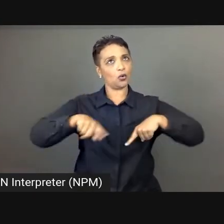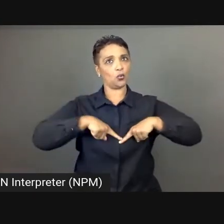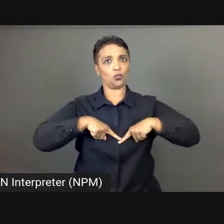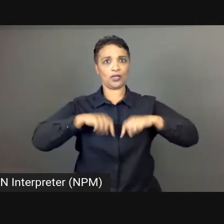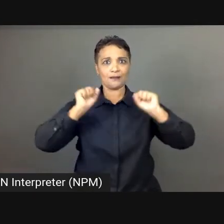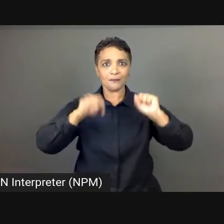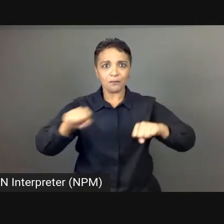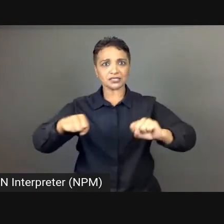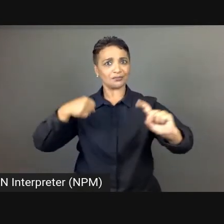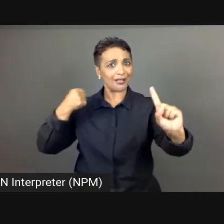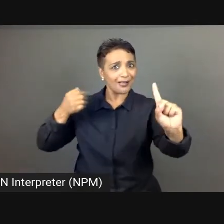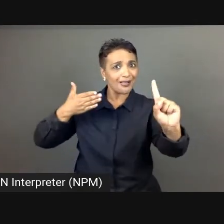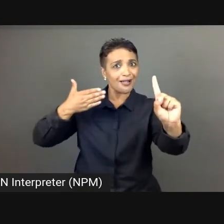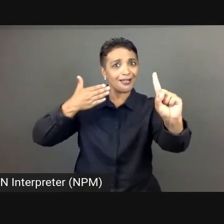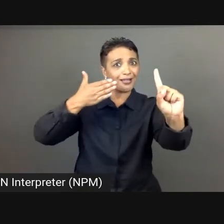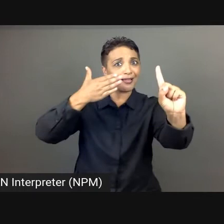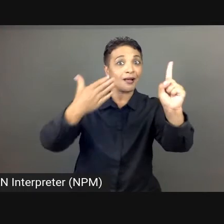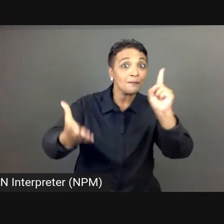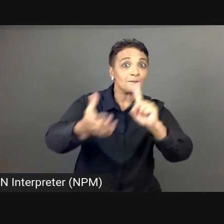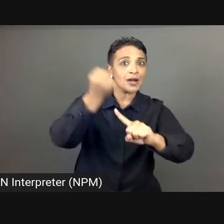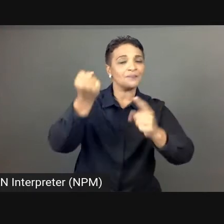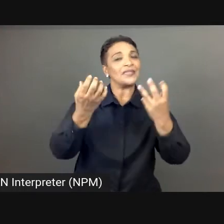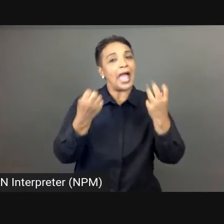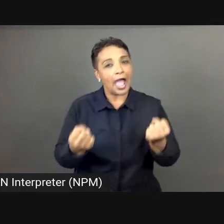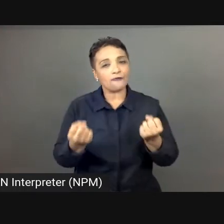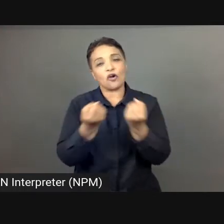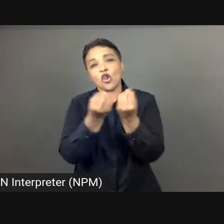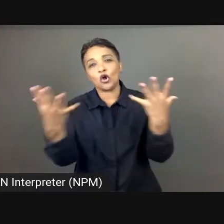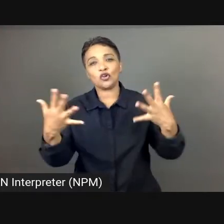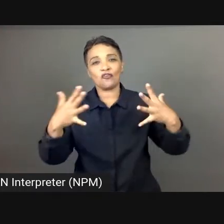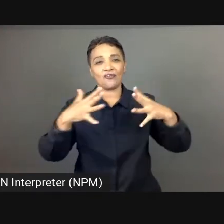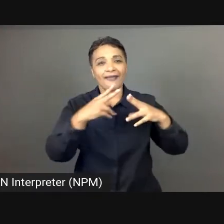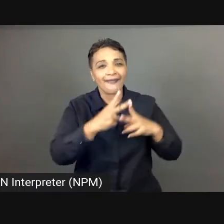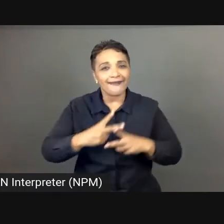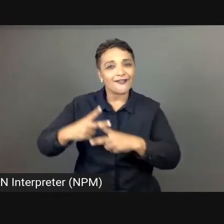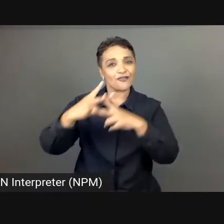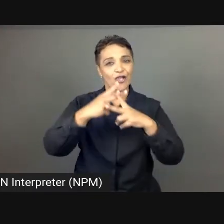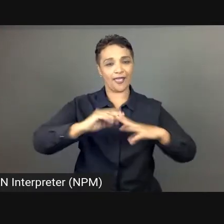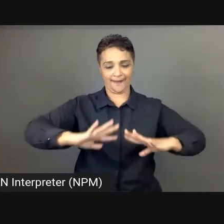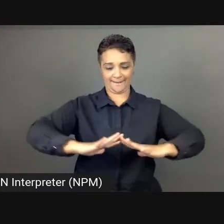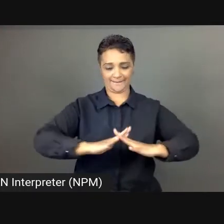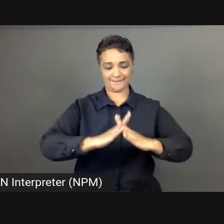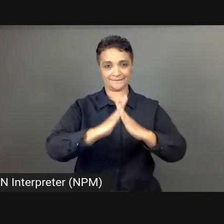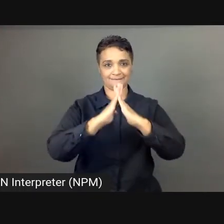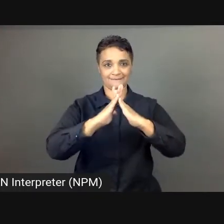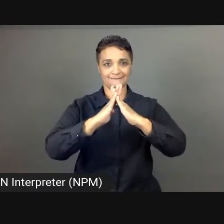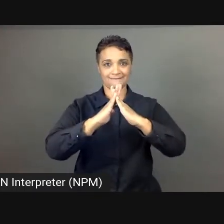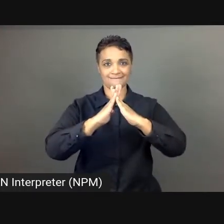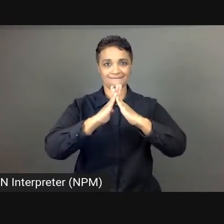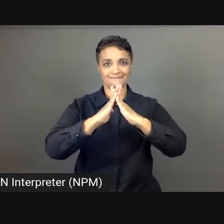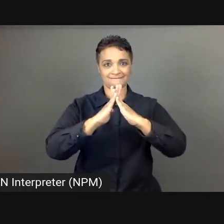then there's a lot of care, there's a lot of connectedness, bringing people together that has to happen.